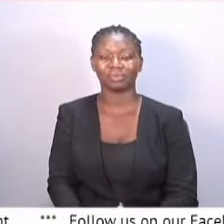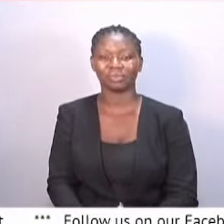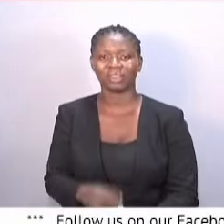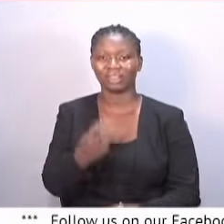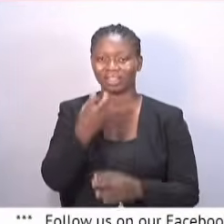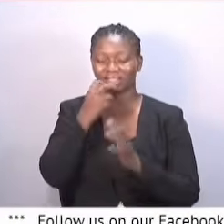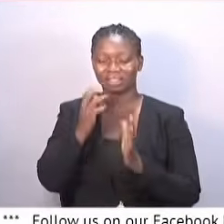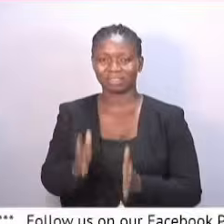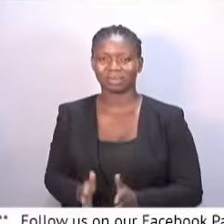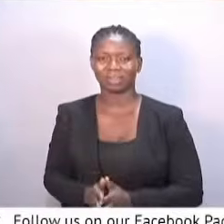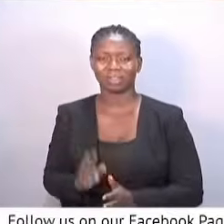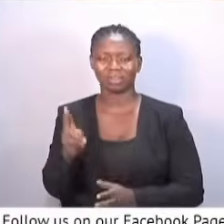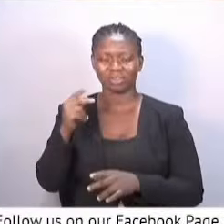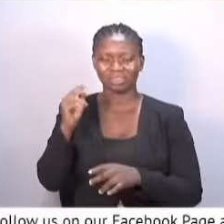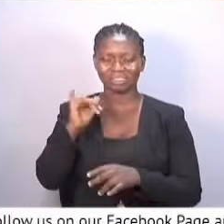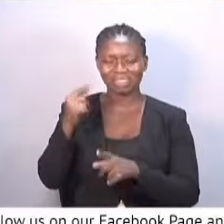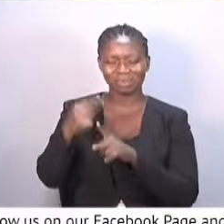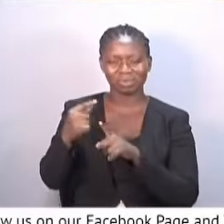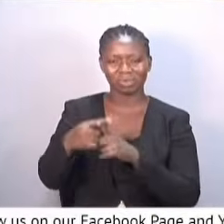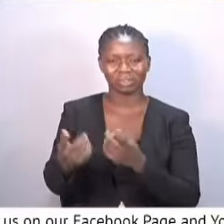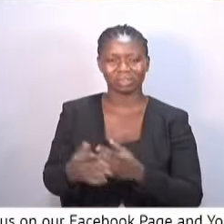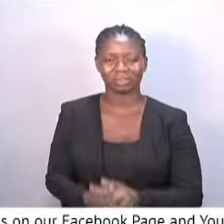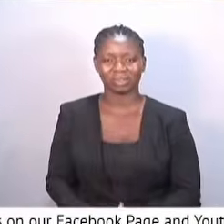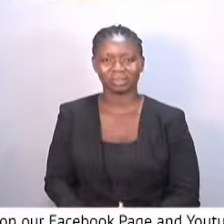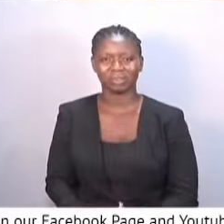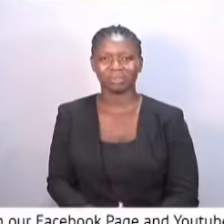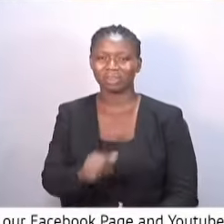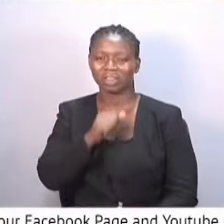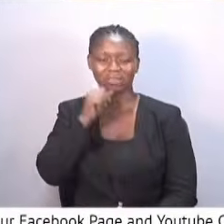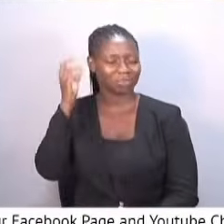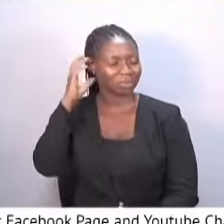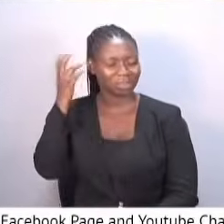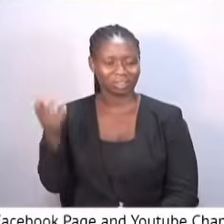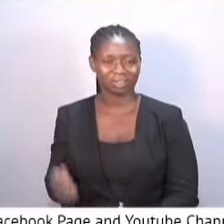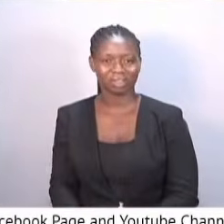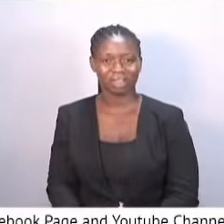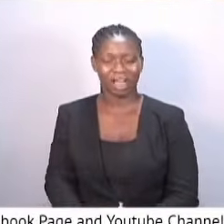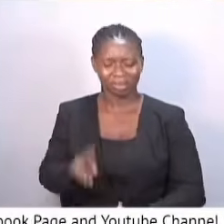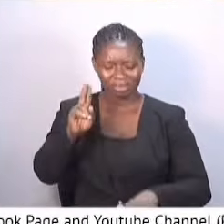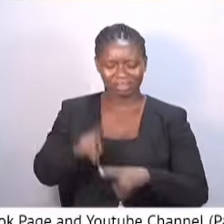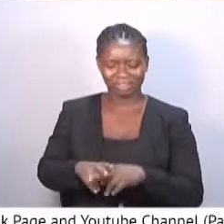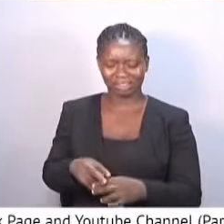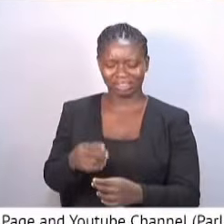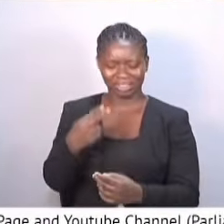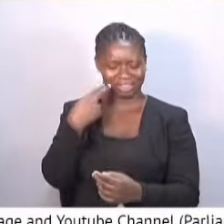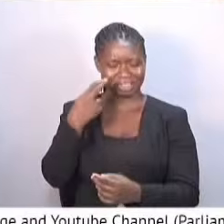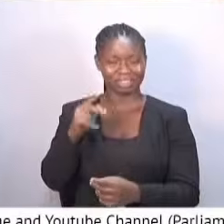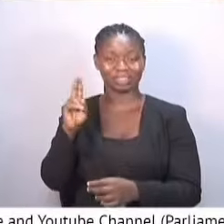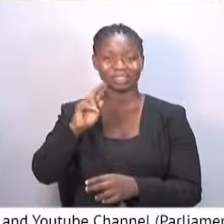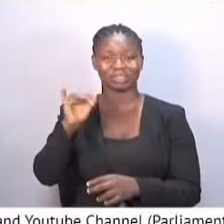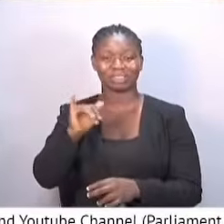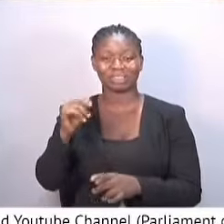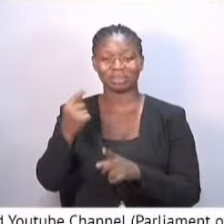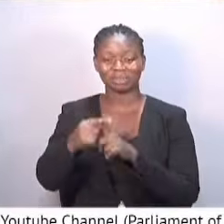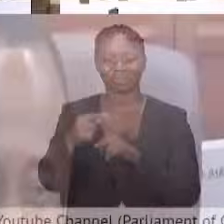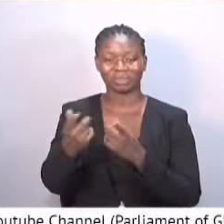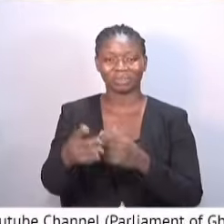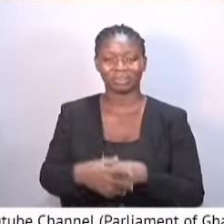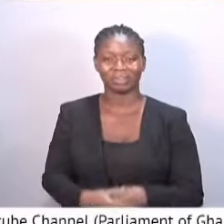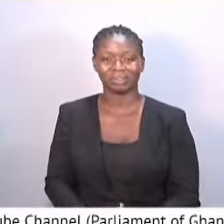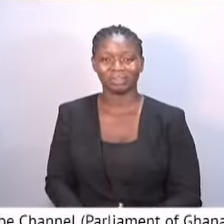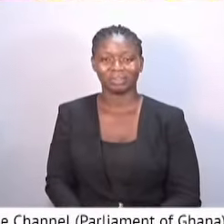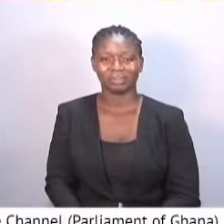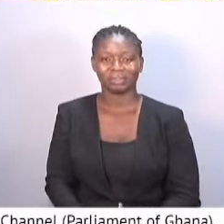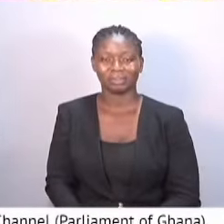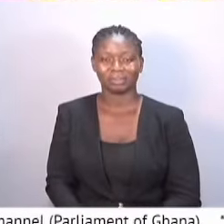Mr. Speaker, he used the same language. We all heard him. I have not heard him. No, but I'm telling you, I'm sitting right in front of me. You said it.